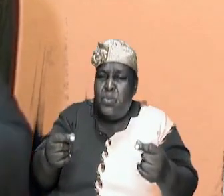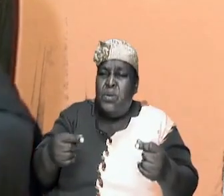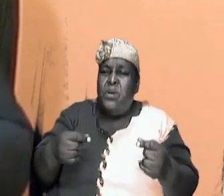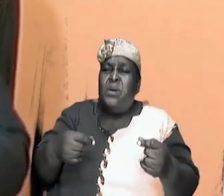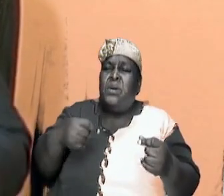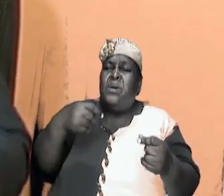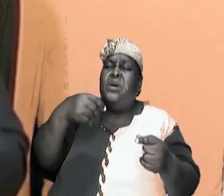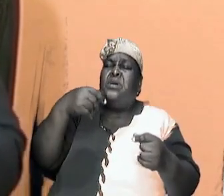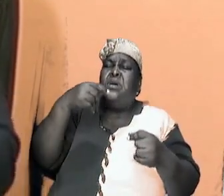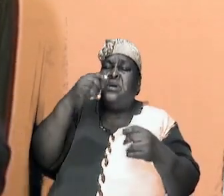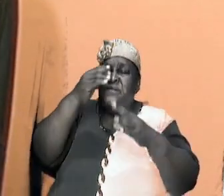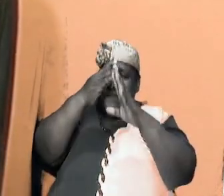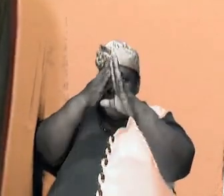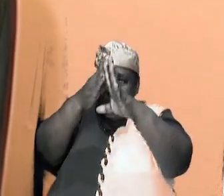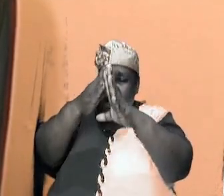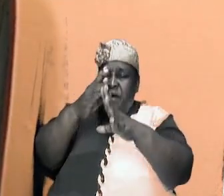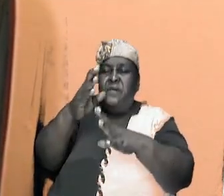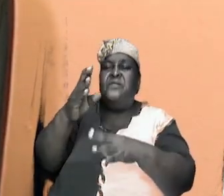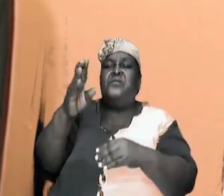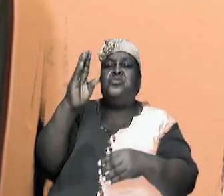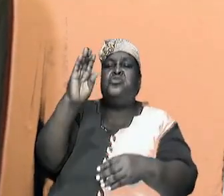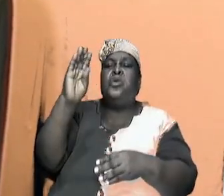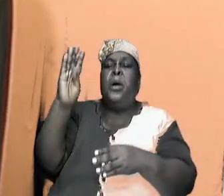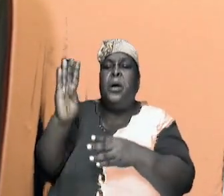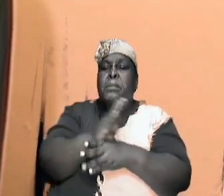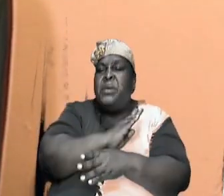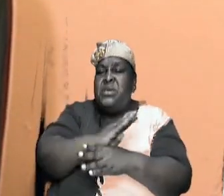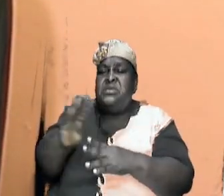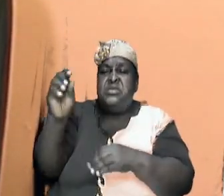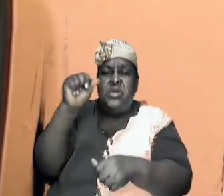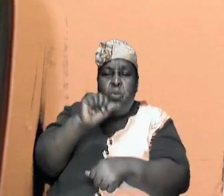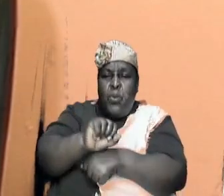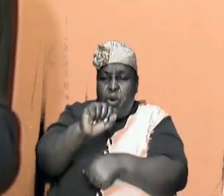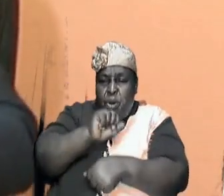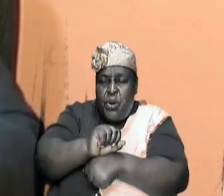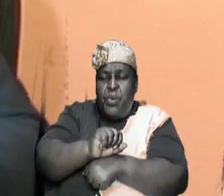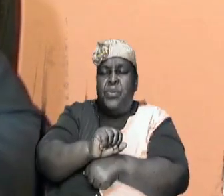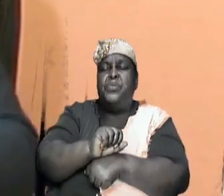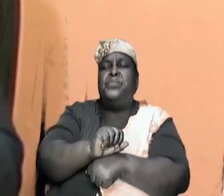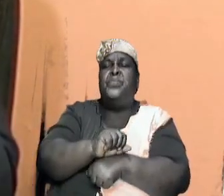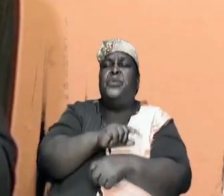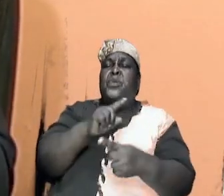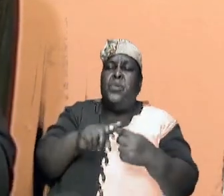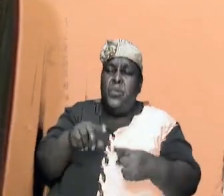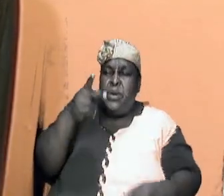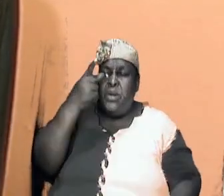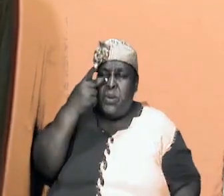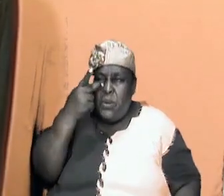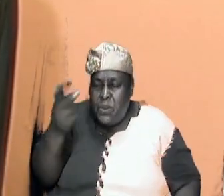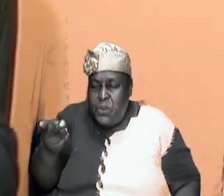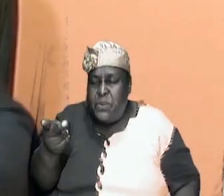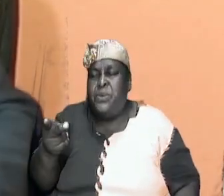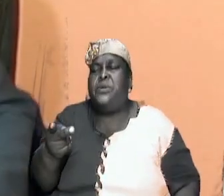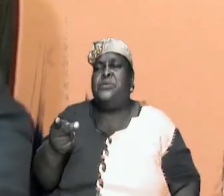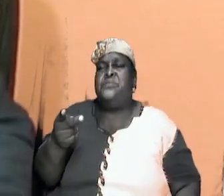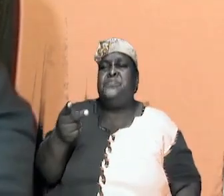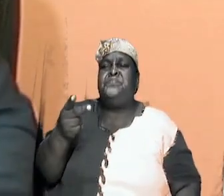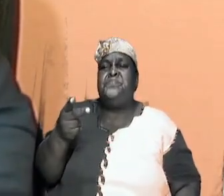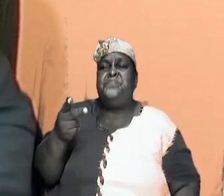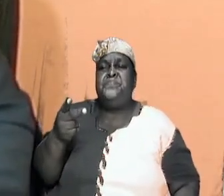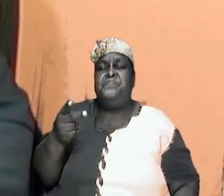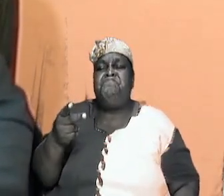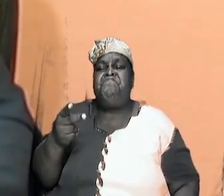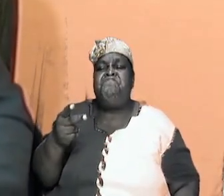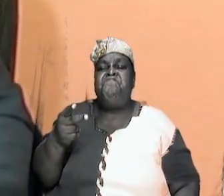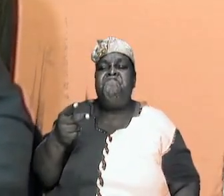scripture. Jesus had to be about his Father's business. When we look at, and we're going to come to these scriptures, when we look